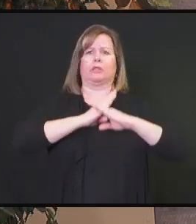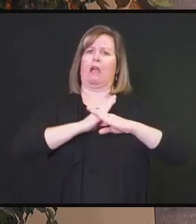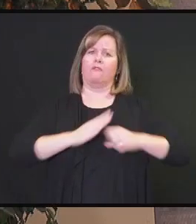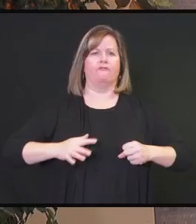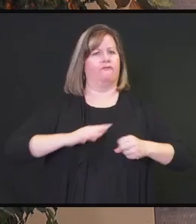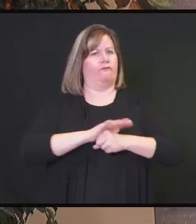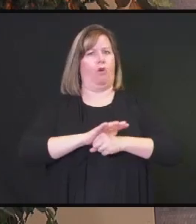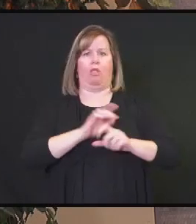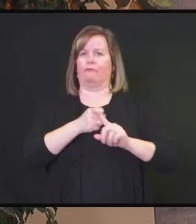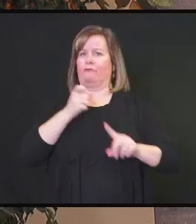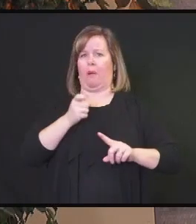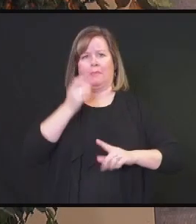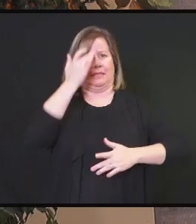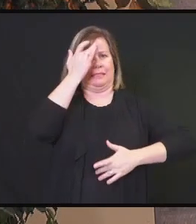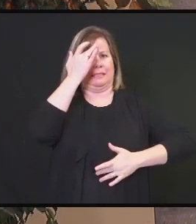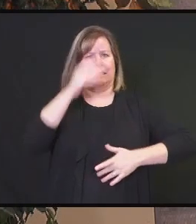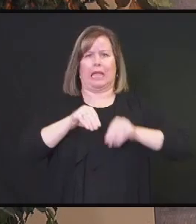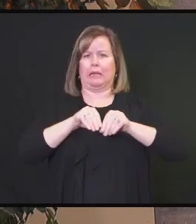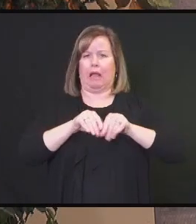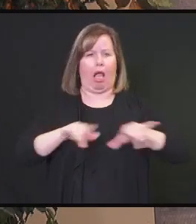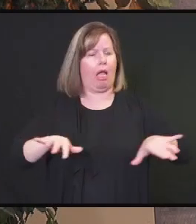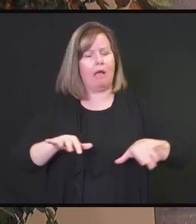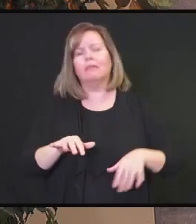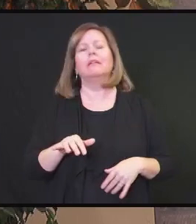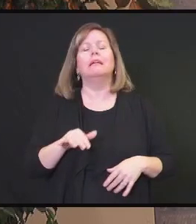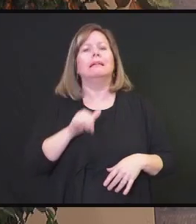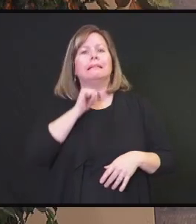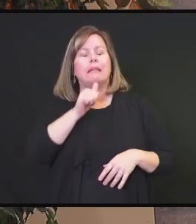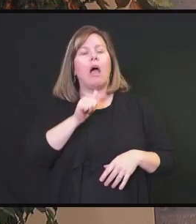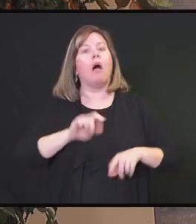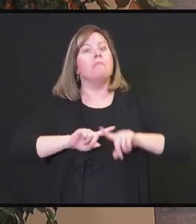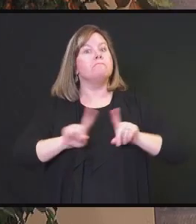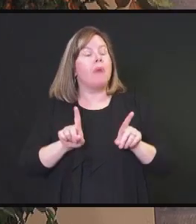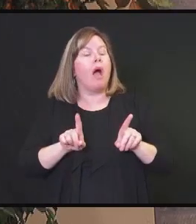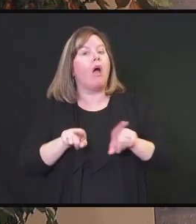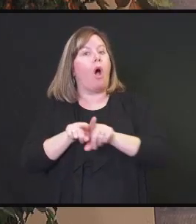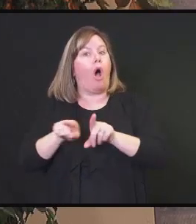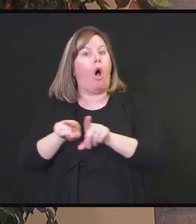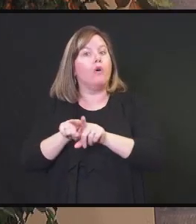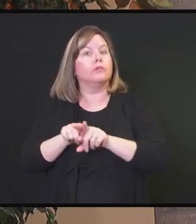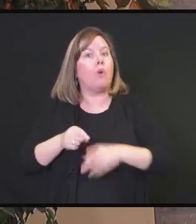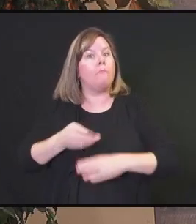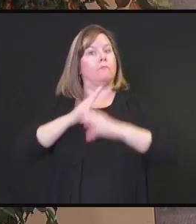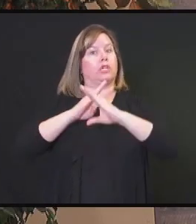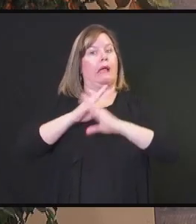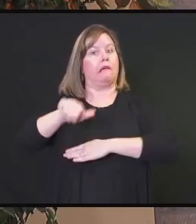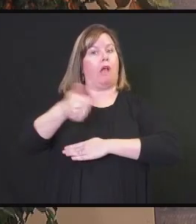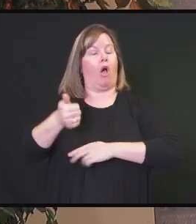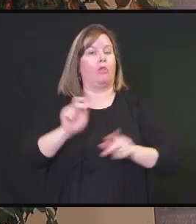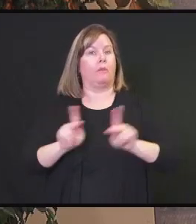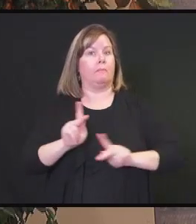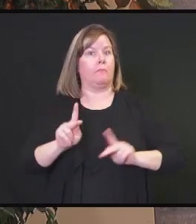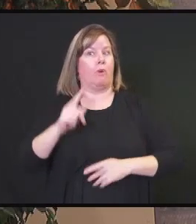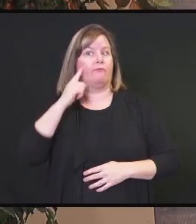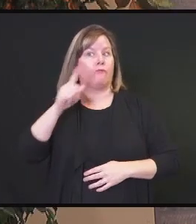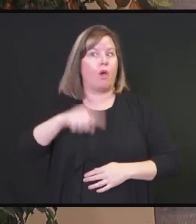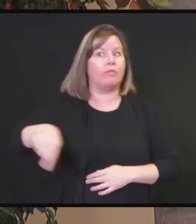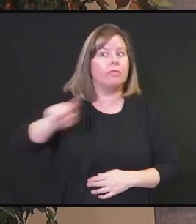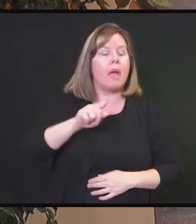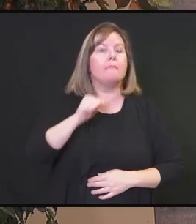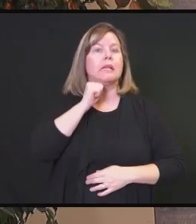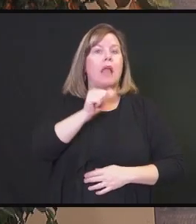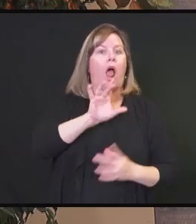also, it's not just to protect you, but more importantly, it's to protect the others around you. Because we know that you can